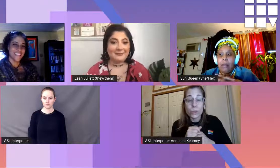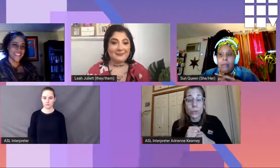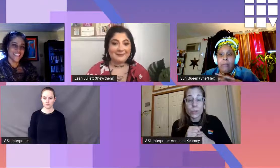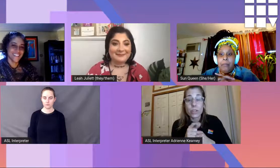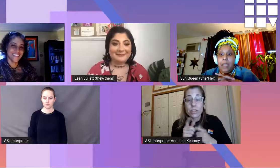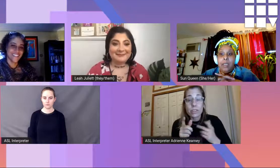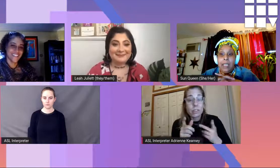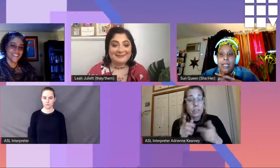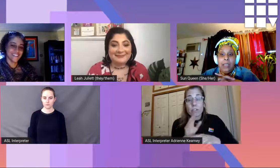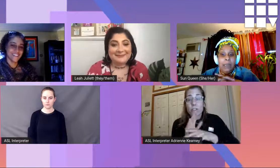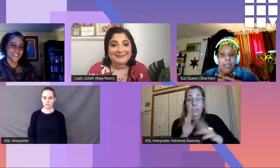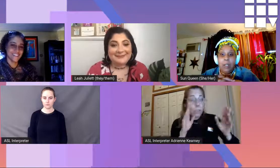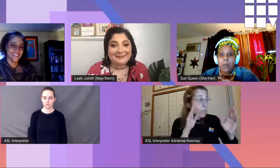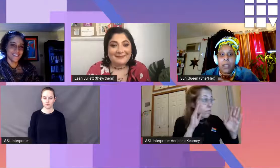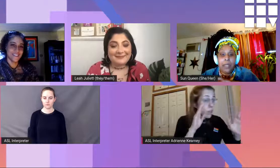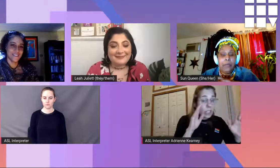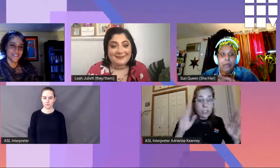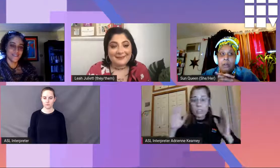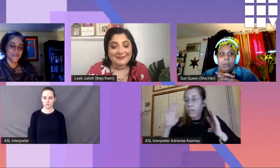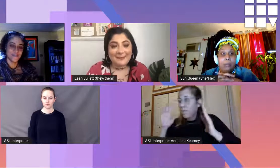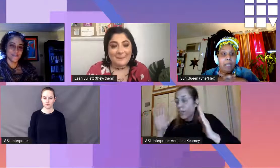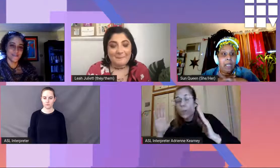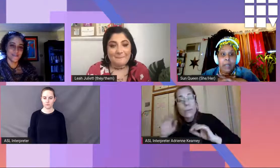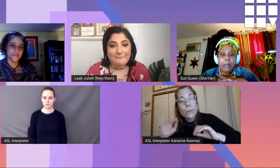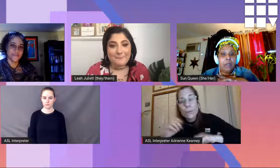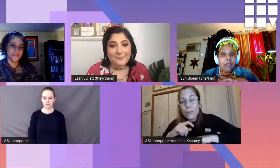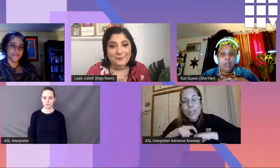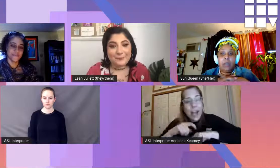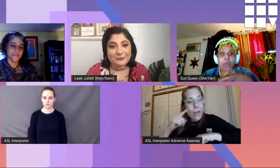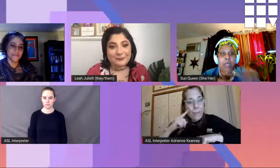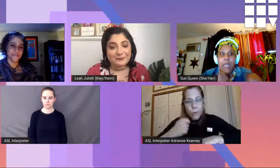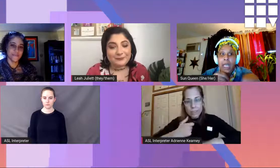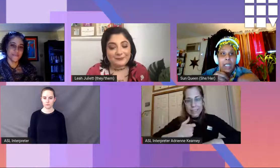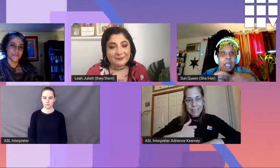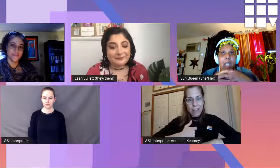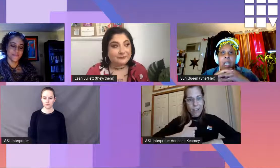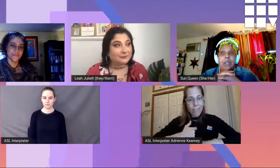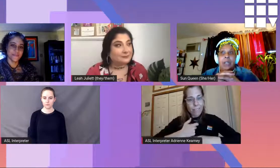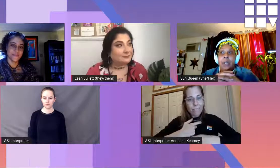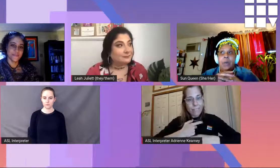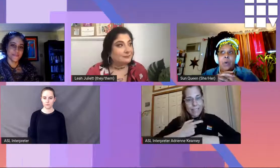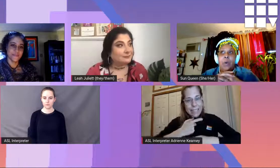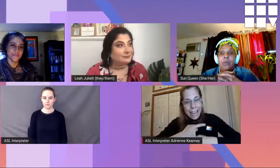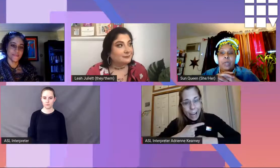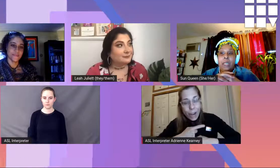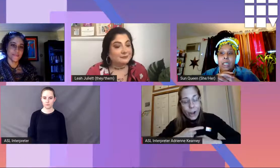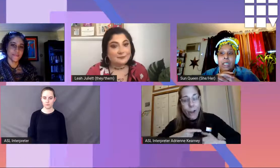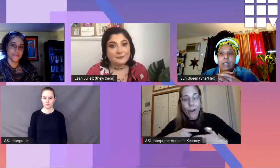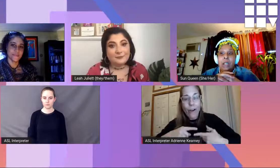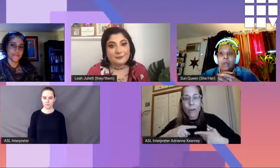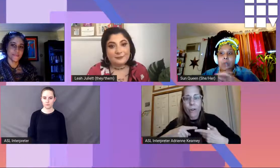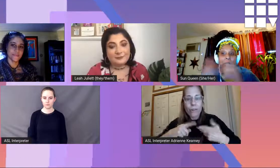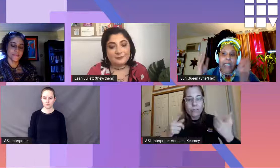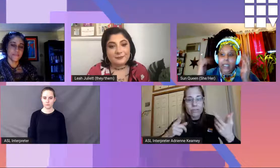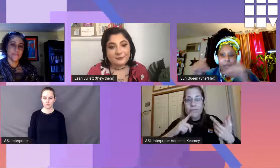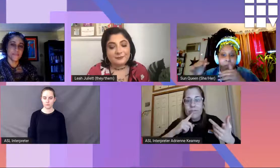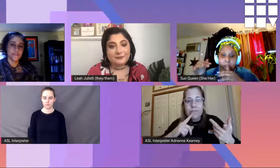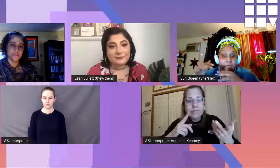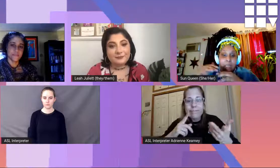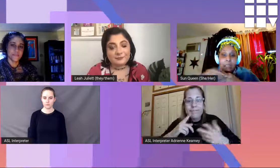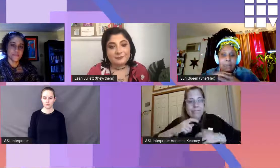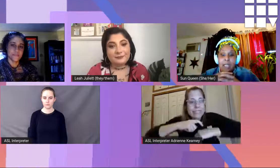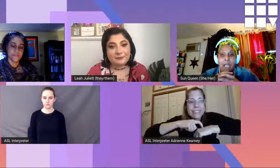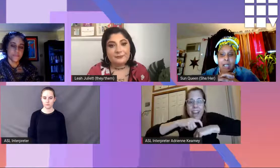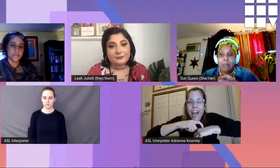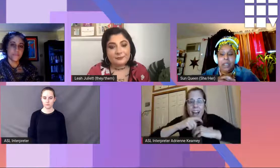self-care. It takes me away from being able to create, or really read